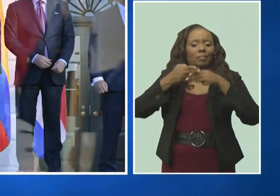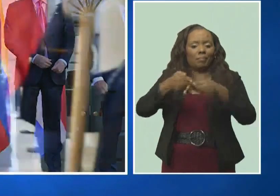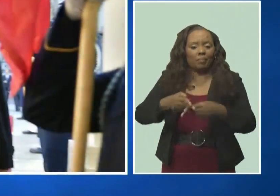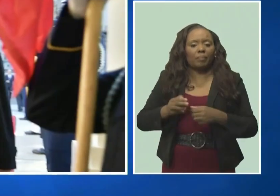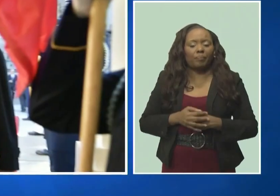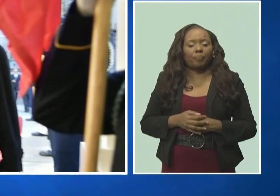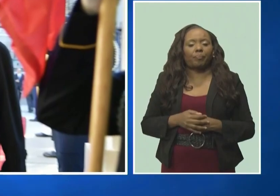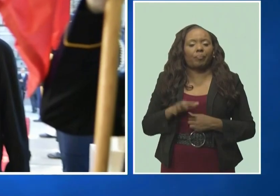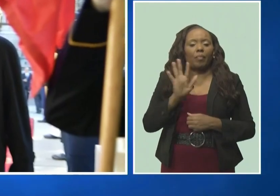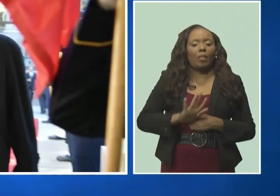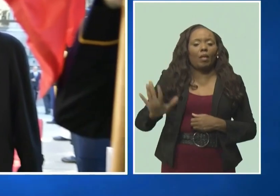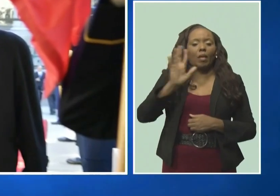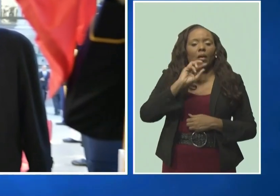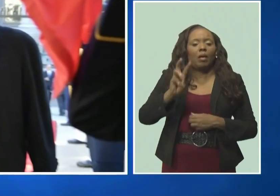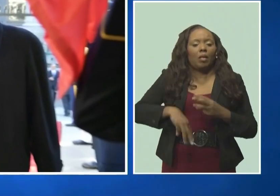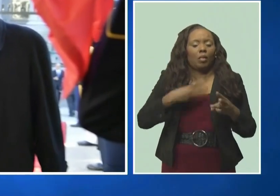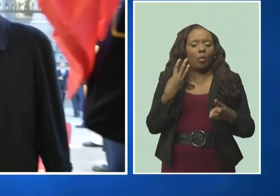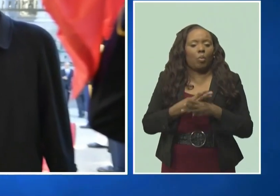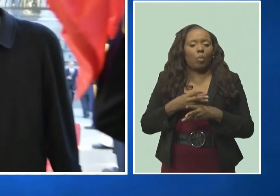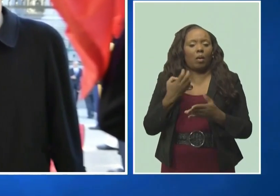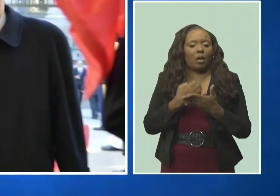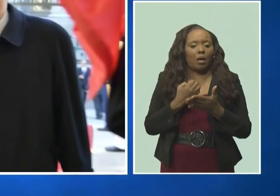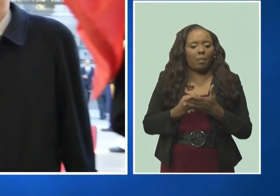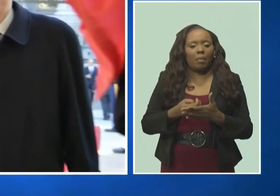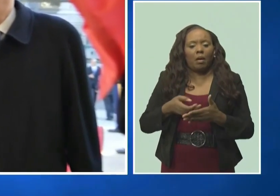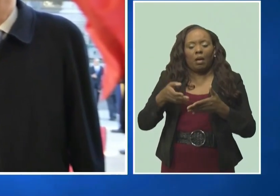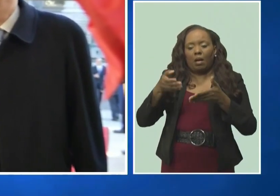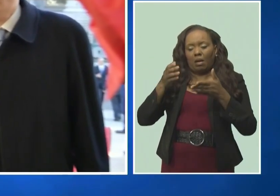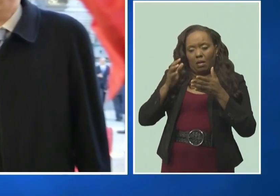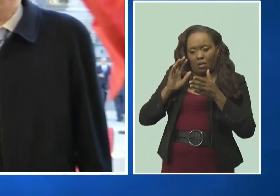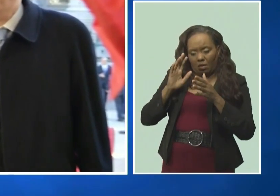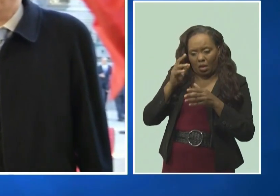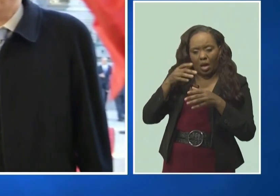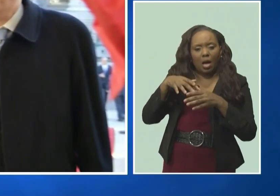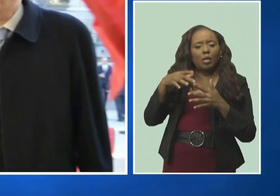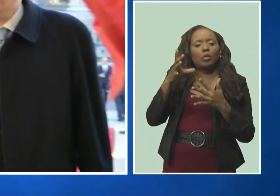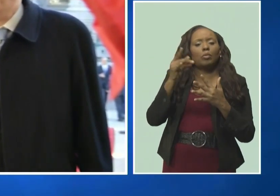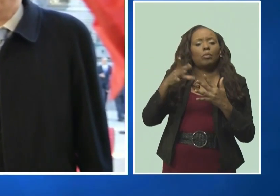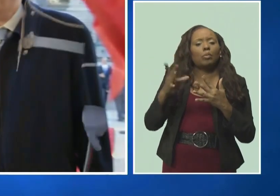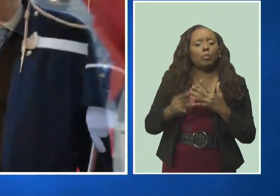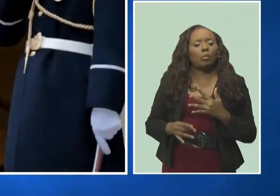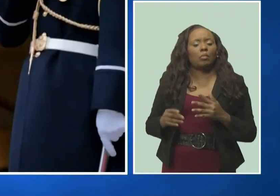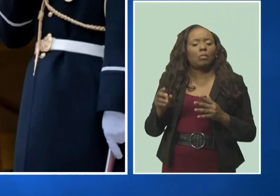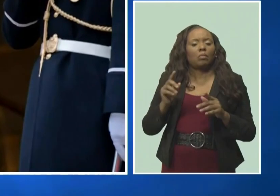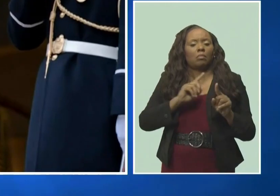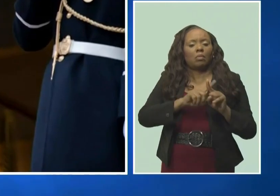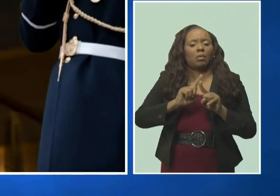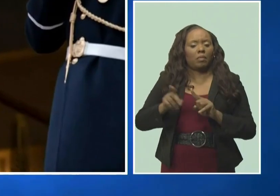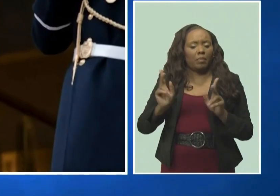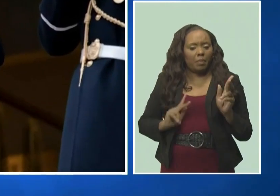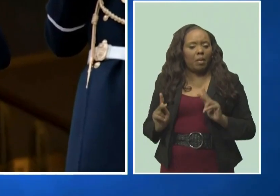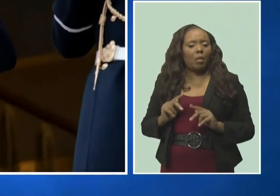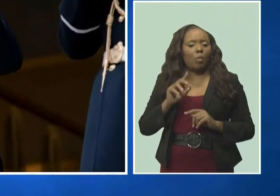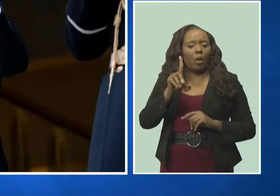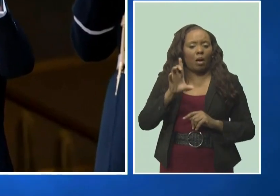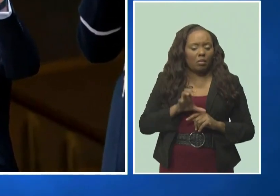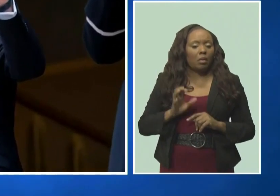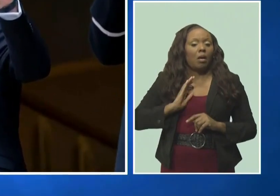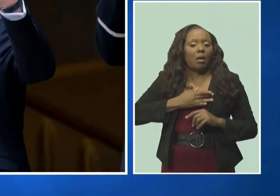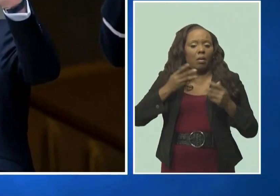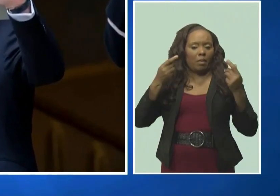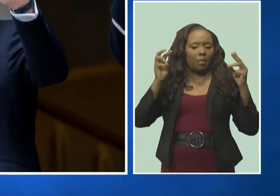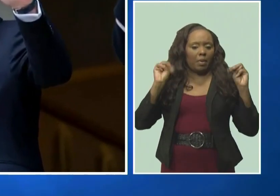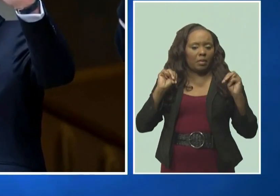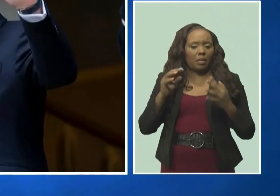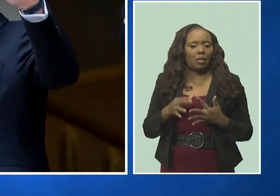from across the world economy and focusing on measurable, scalable achievements. The US-based publication described Prime